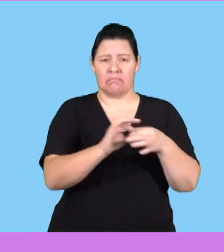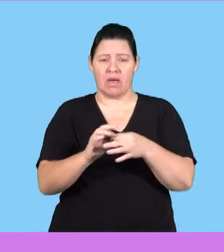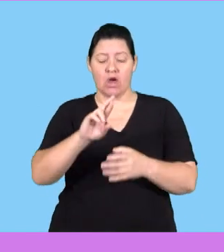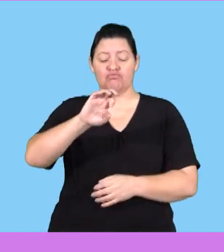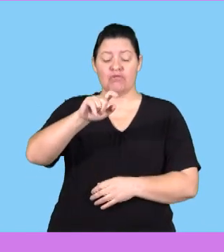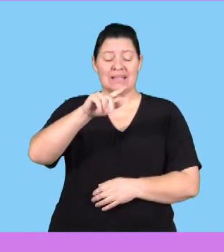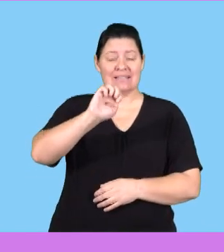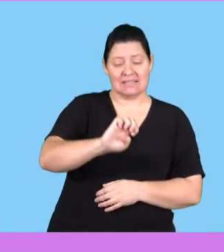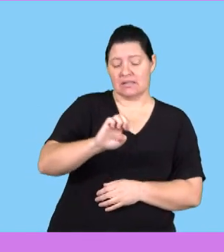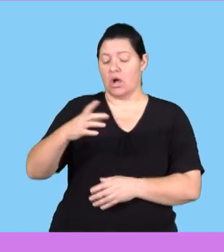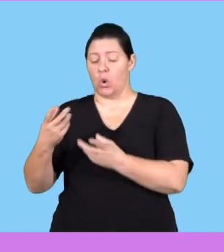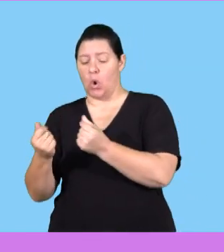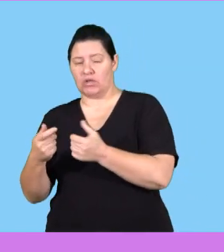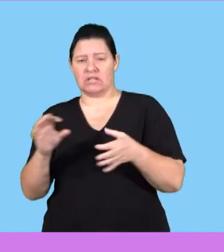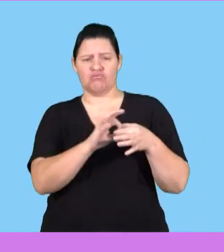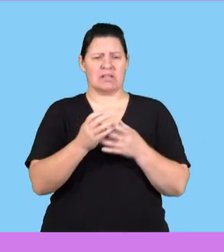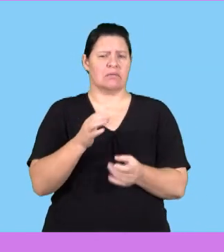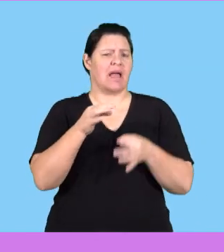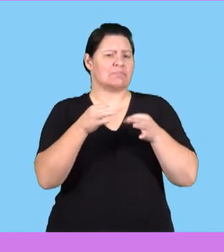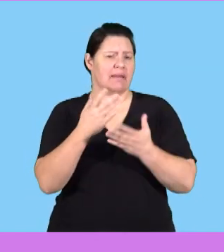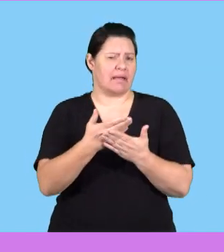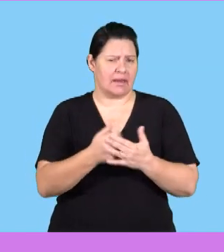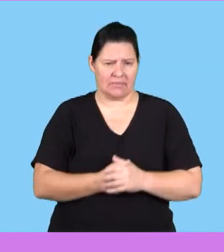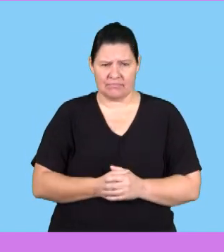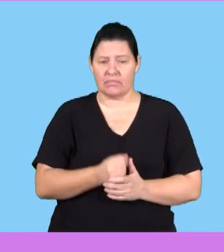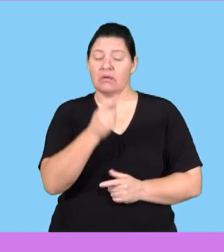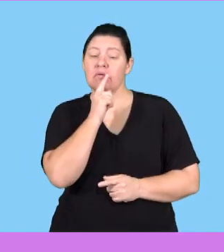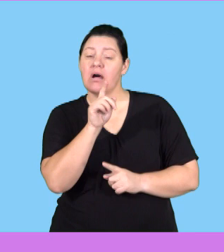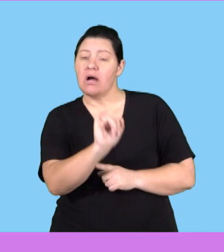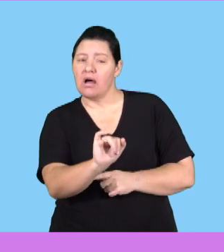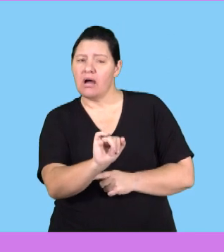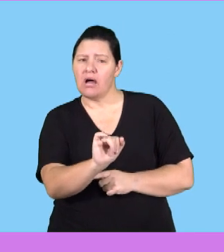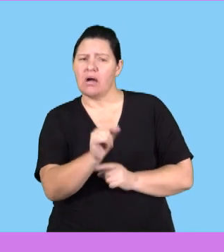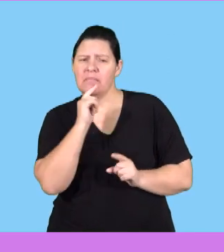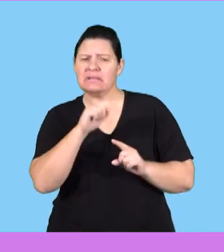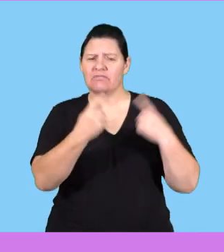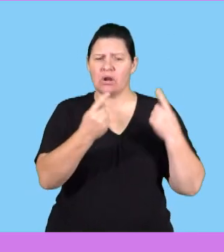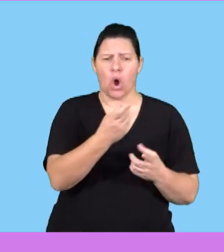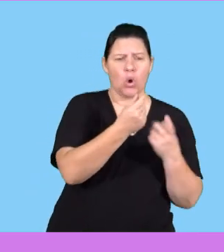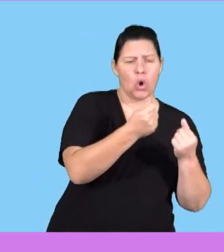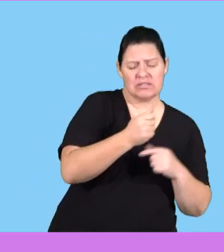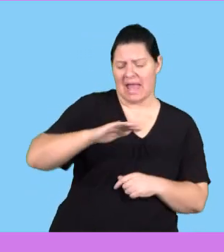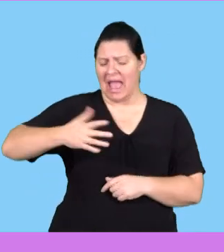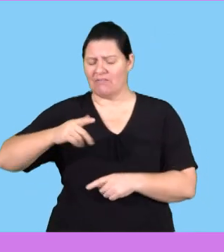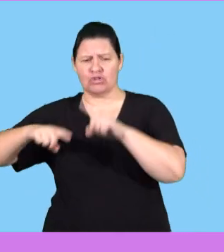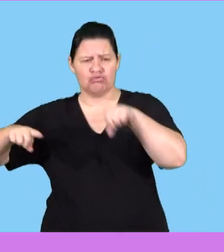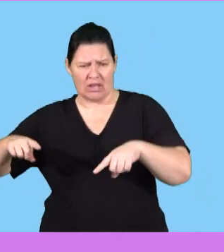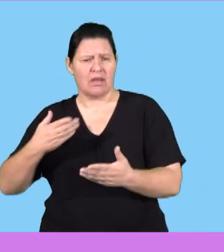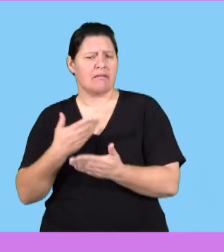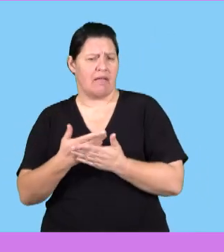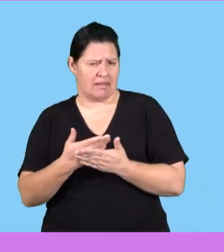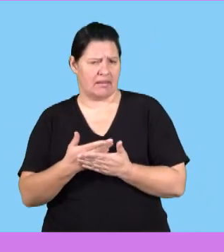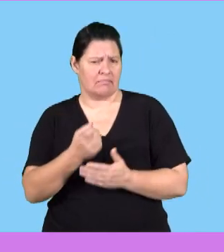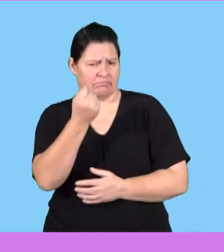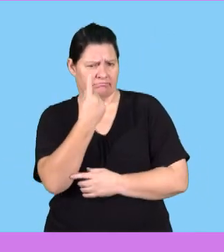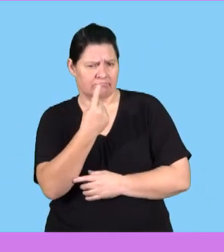the rate and the cost. You should be able to differentiate between constant and average rate. You should